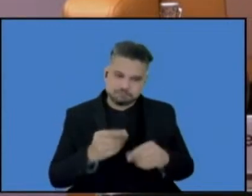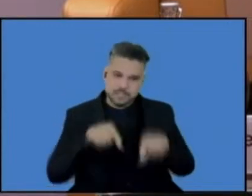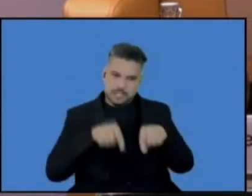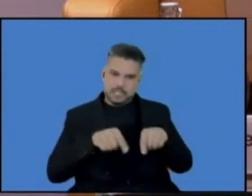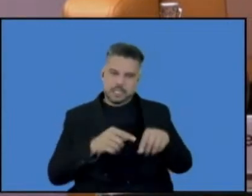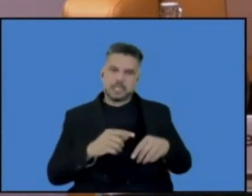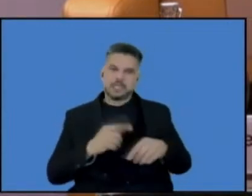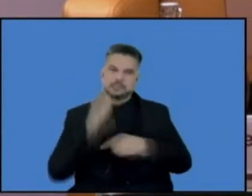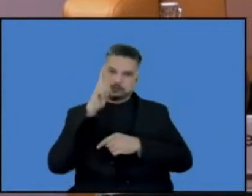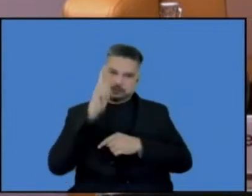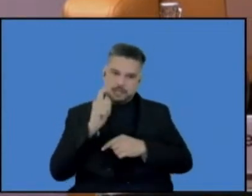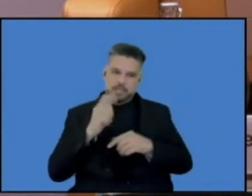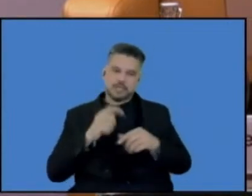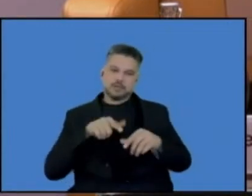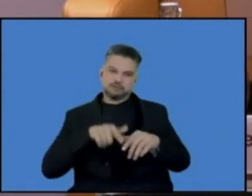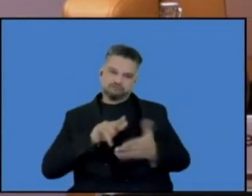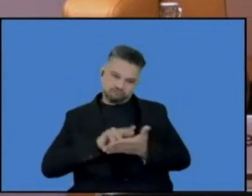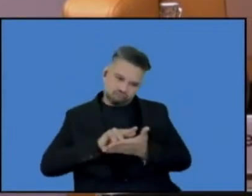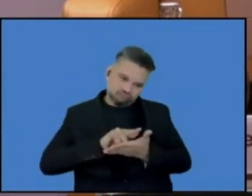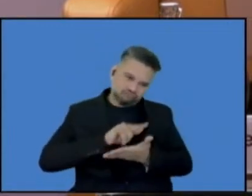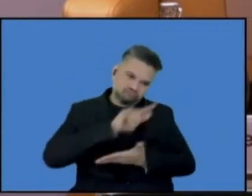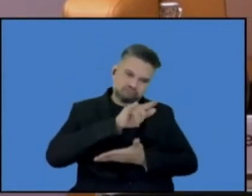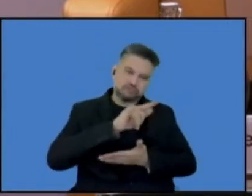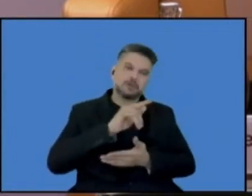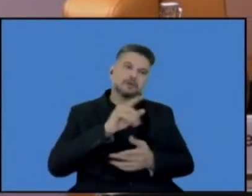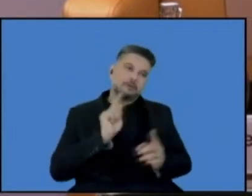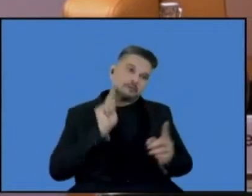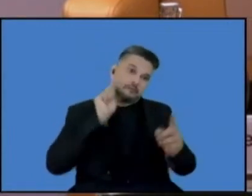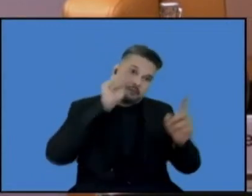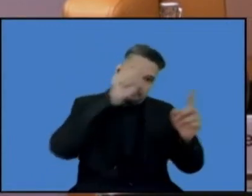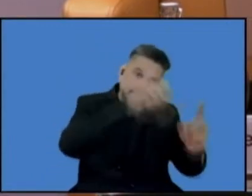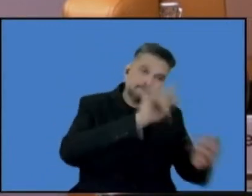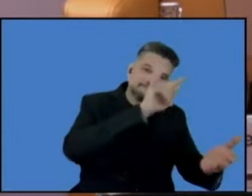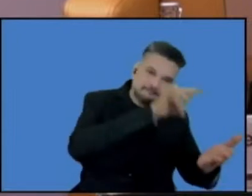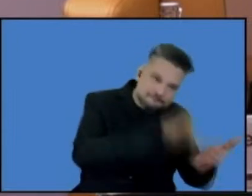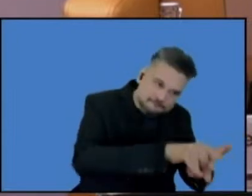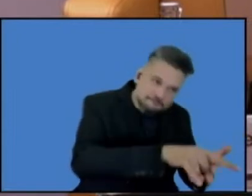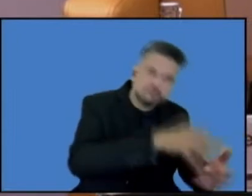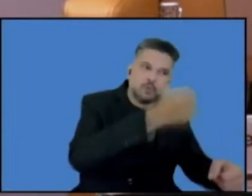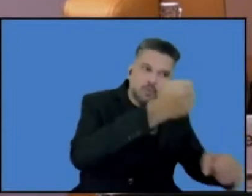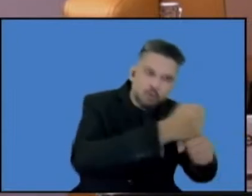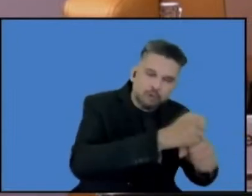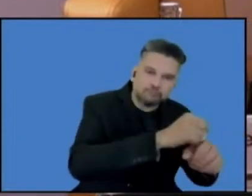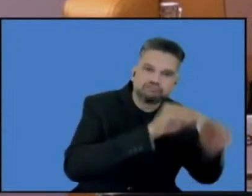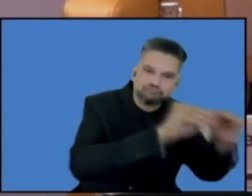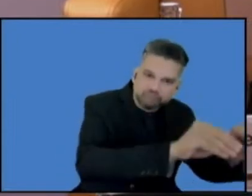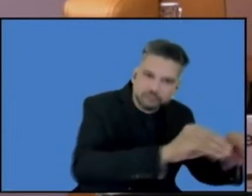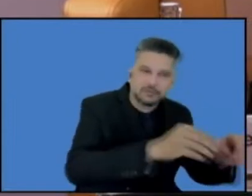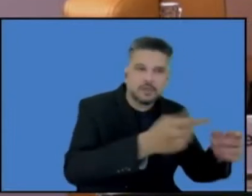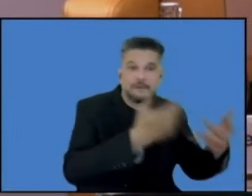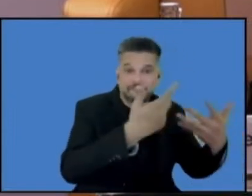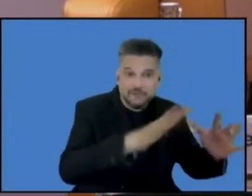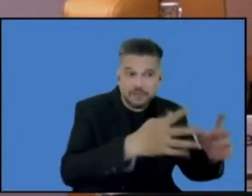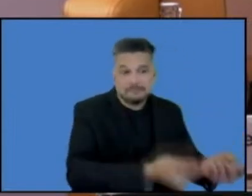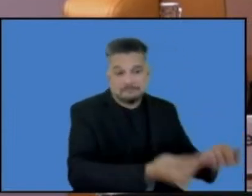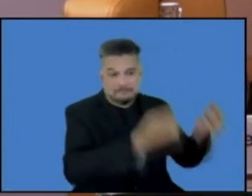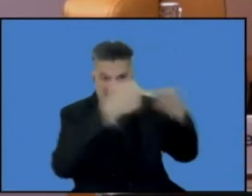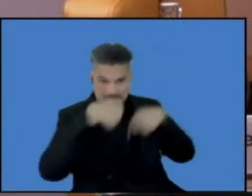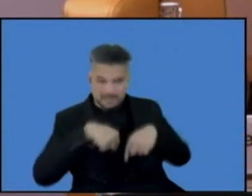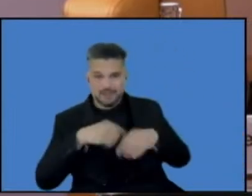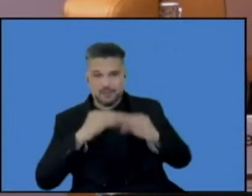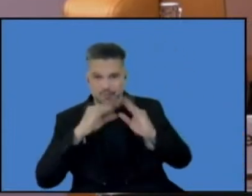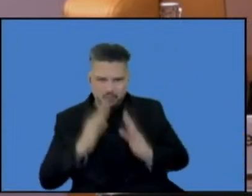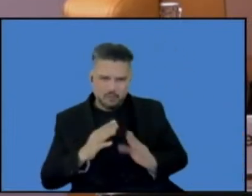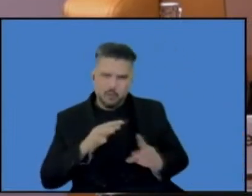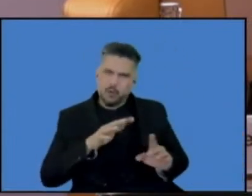during the placement, as well as upon the return of the migrant workers. For the pre-departure, one examples of